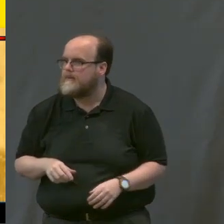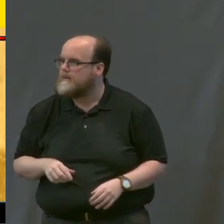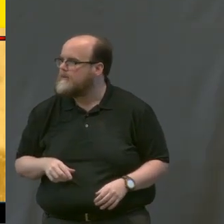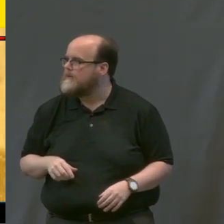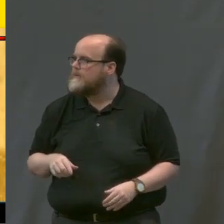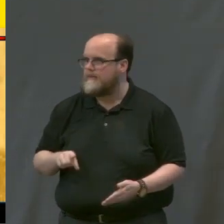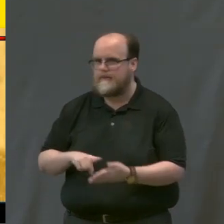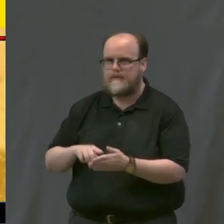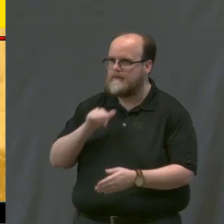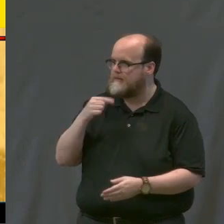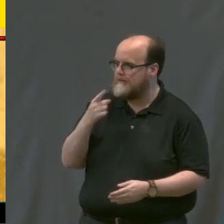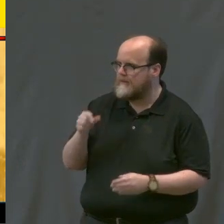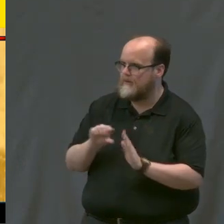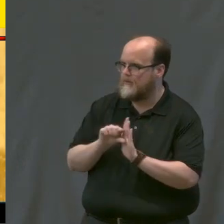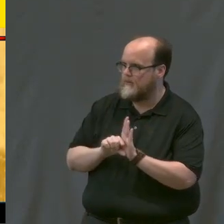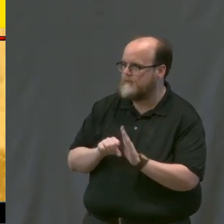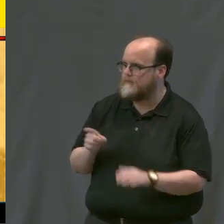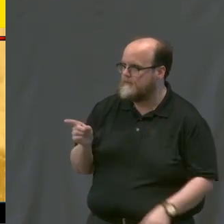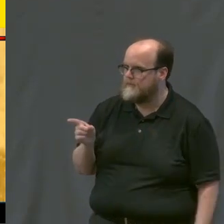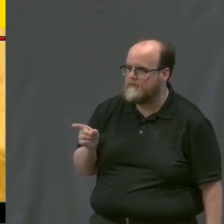This doesn't say gospel.